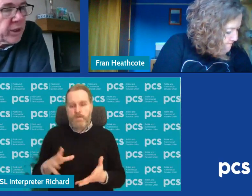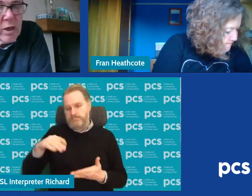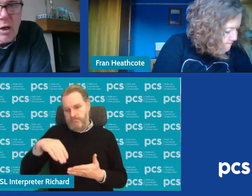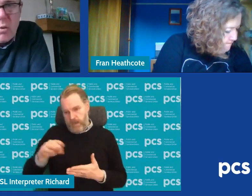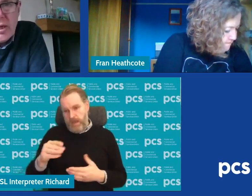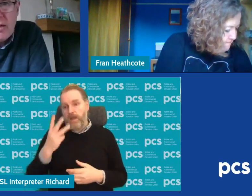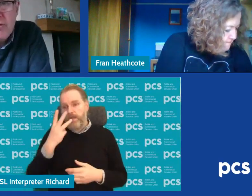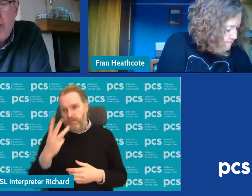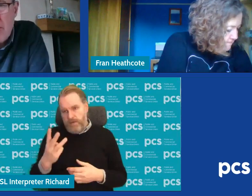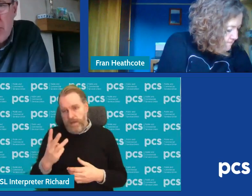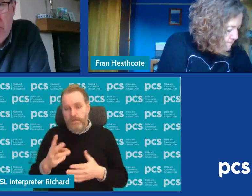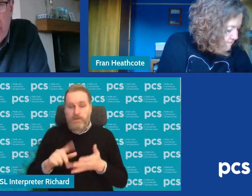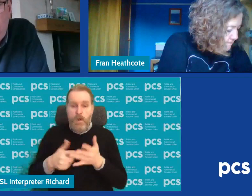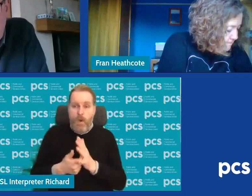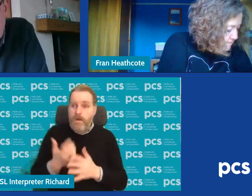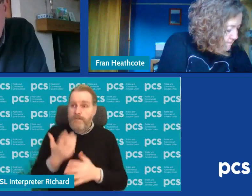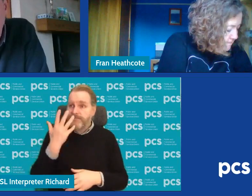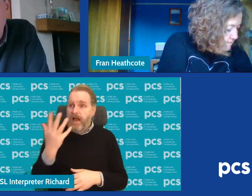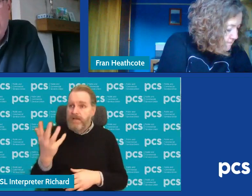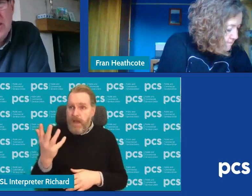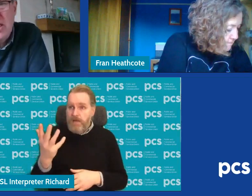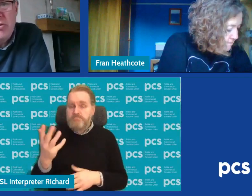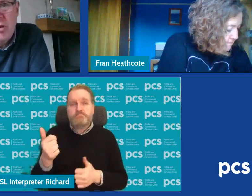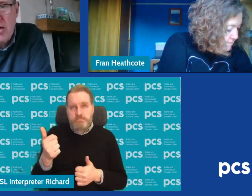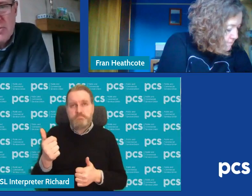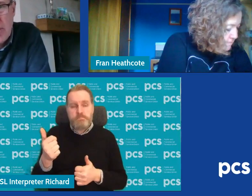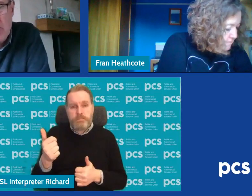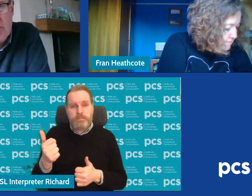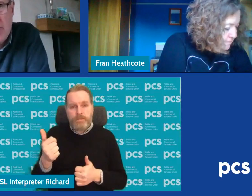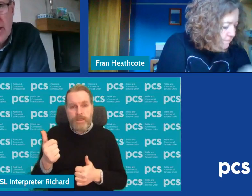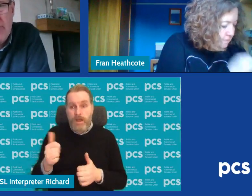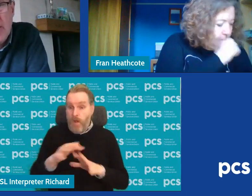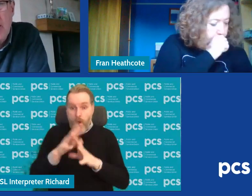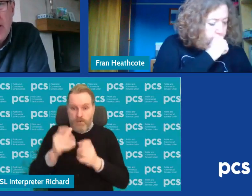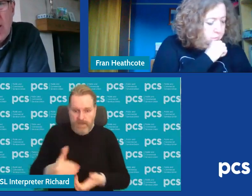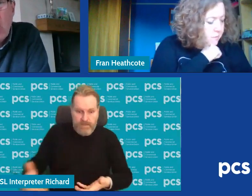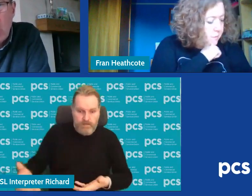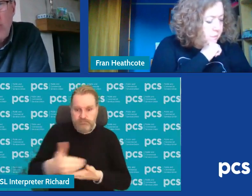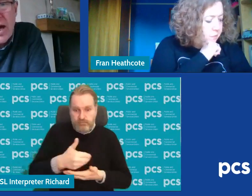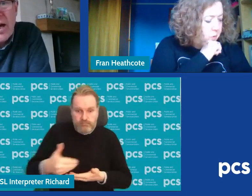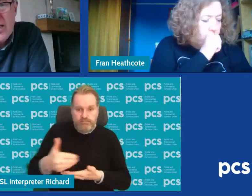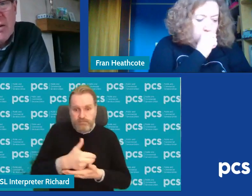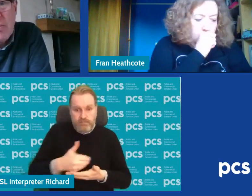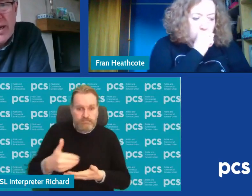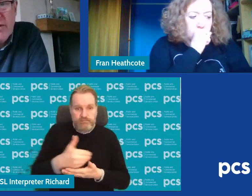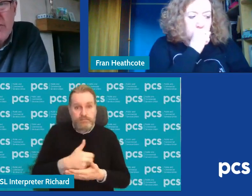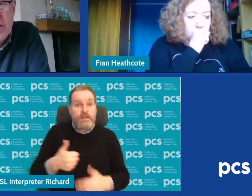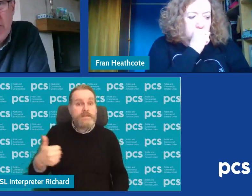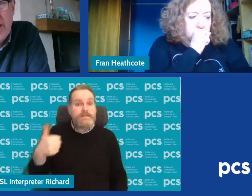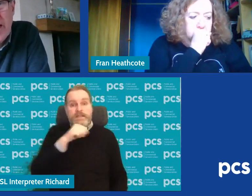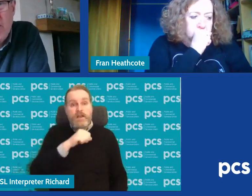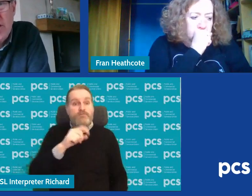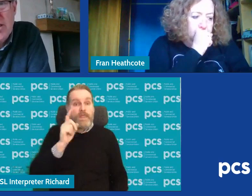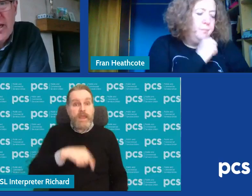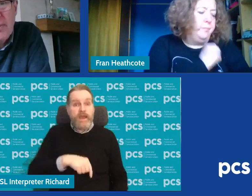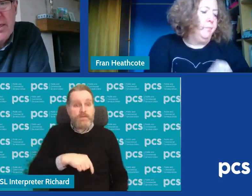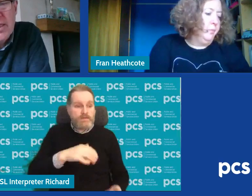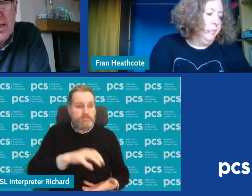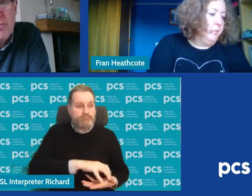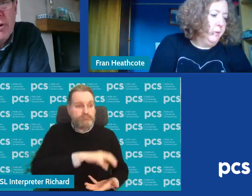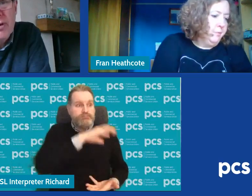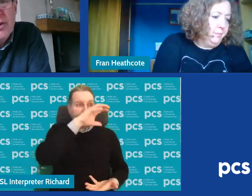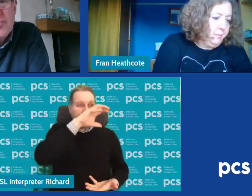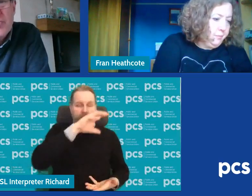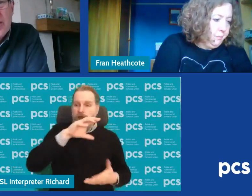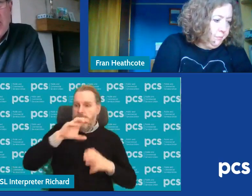that, we in February raised over £600,000 from the levy. All of that is now paying for the strike action taking place